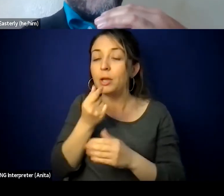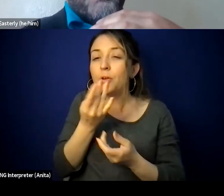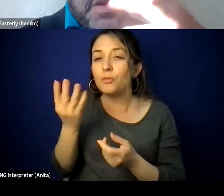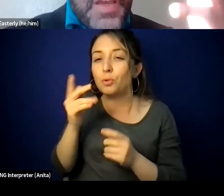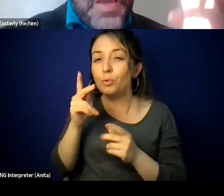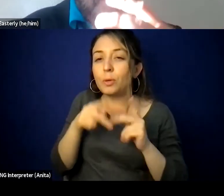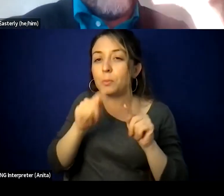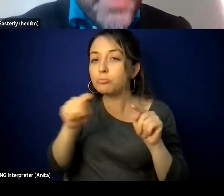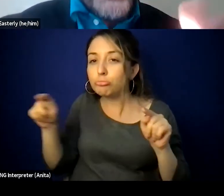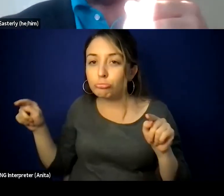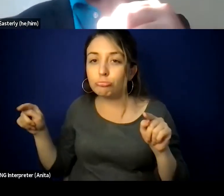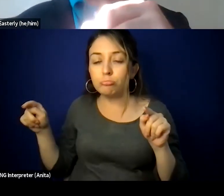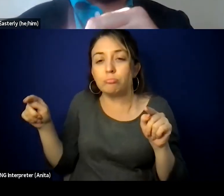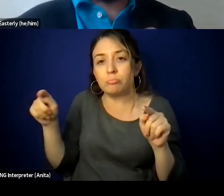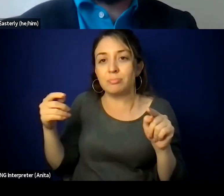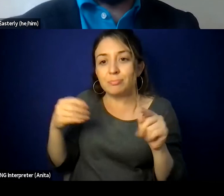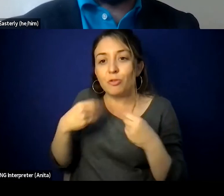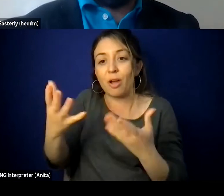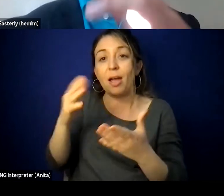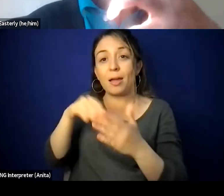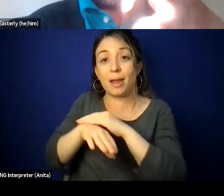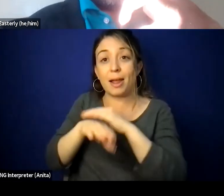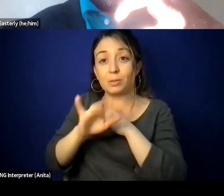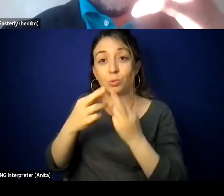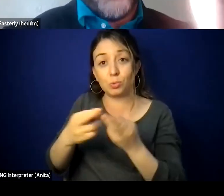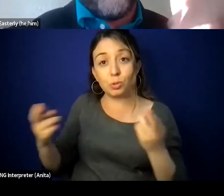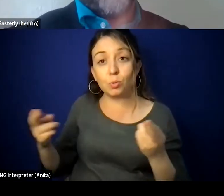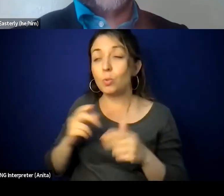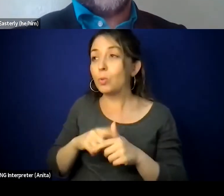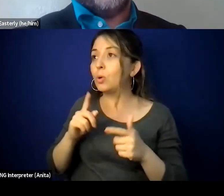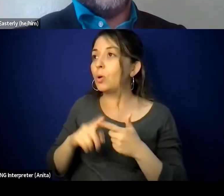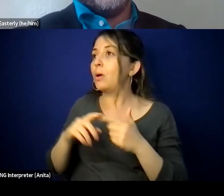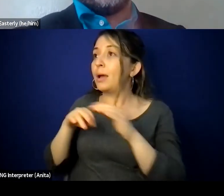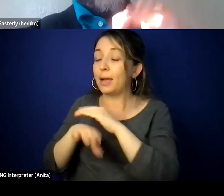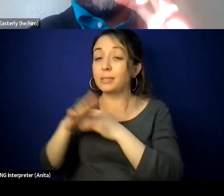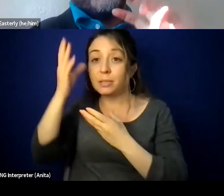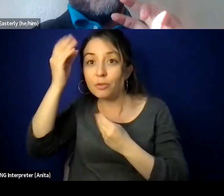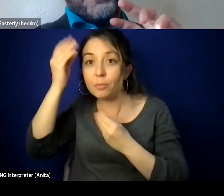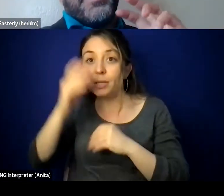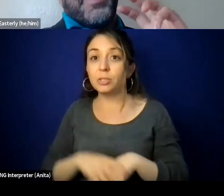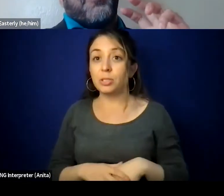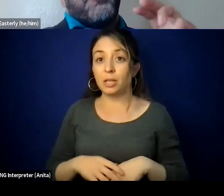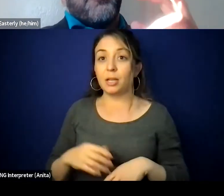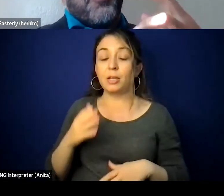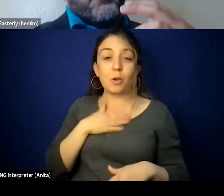people, get access to resources, get access to information. So I tend to